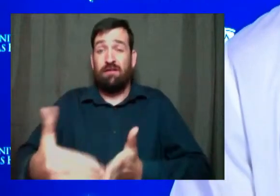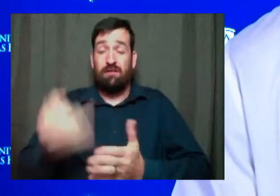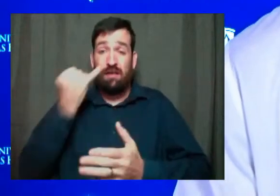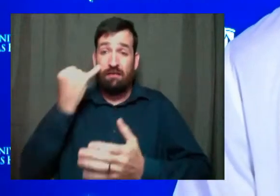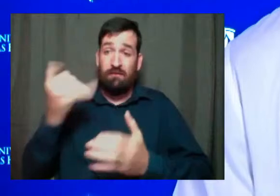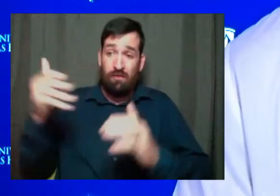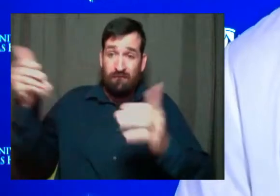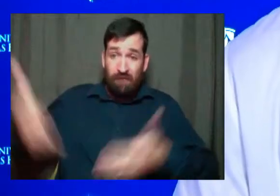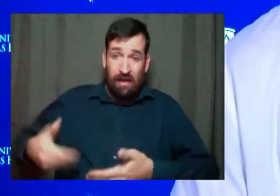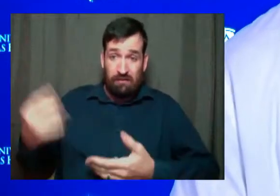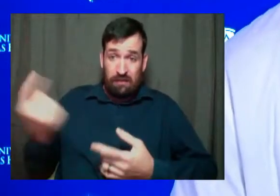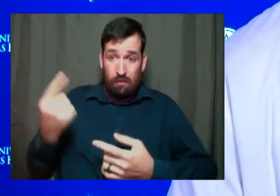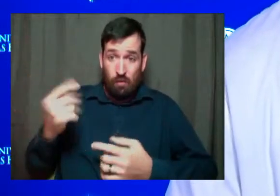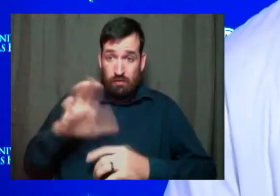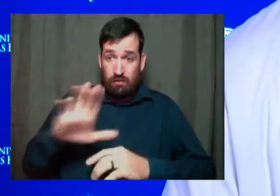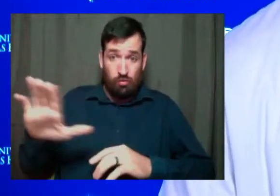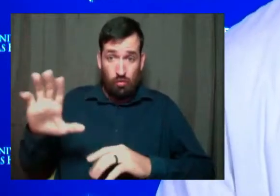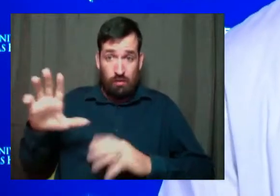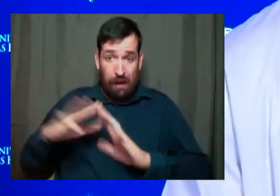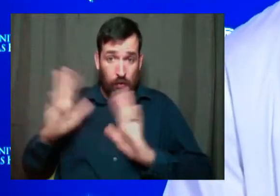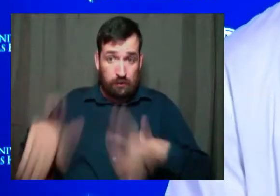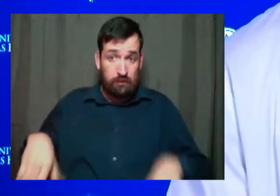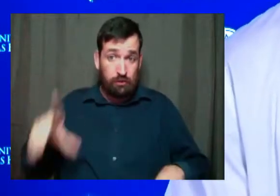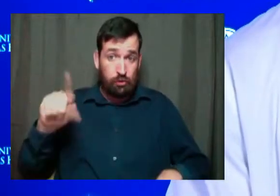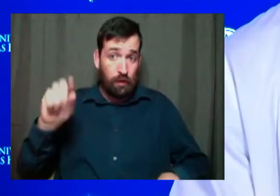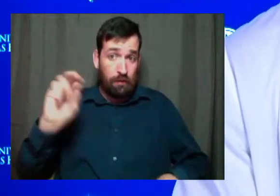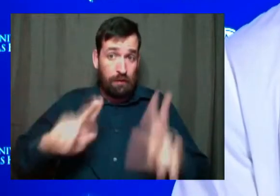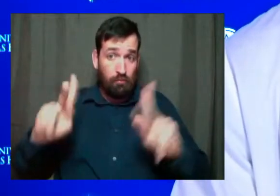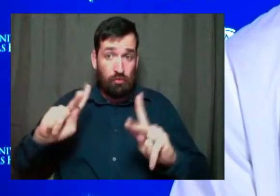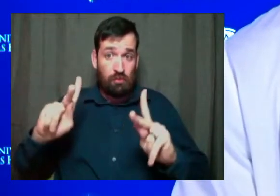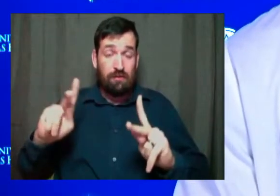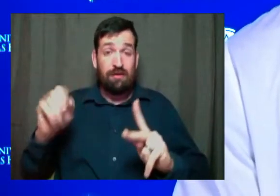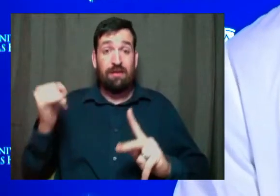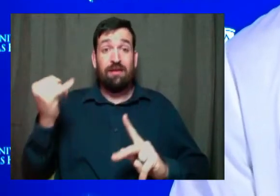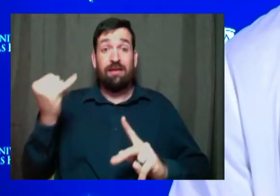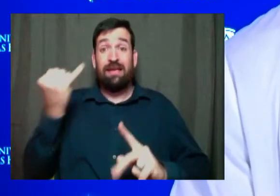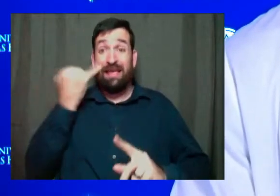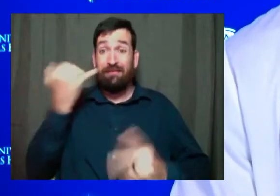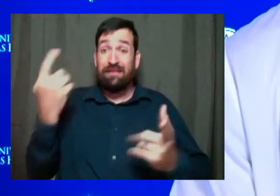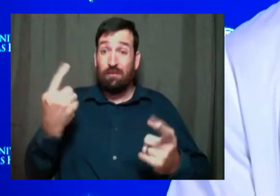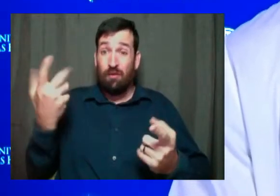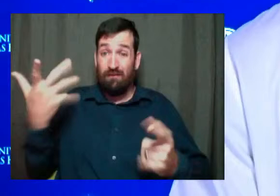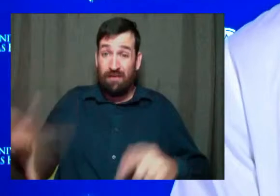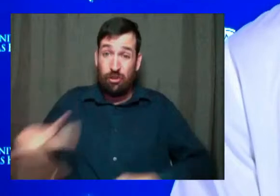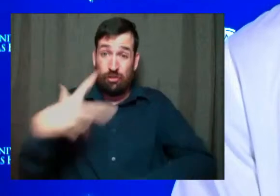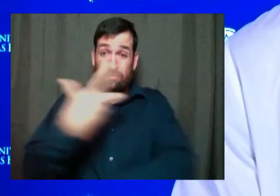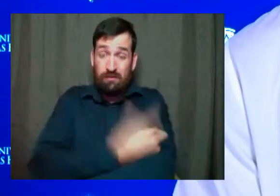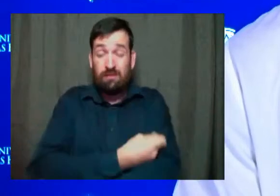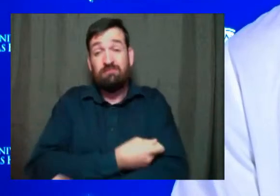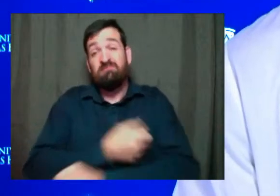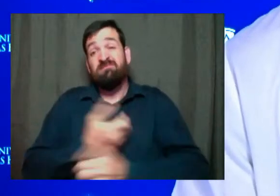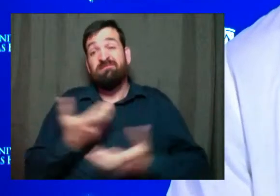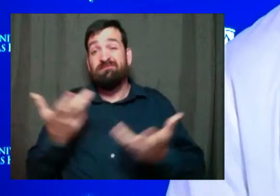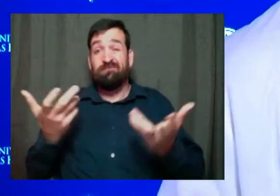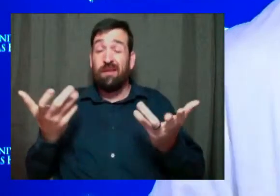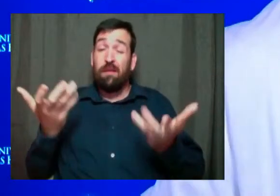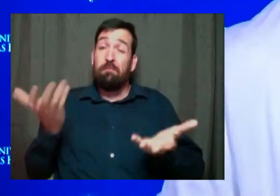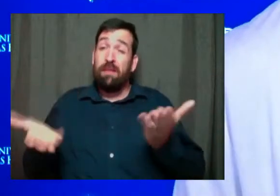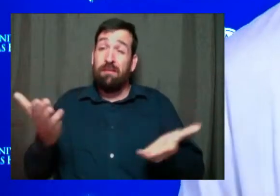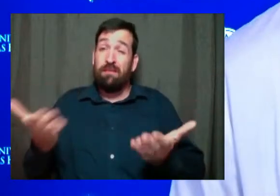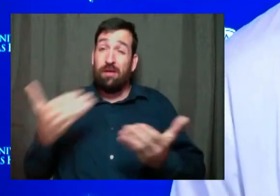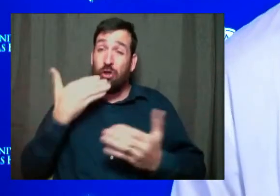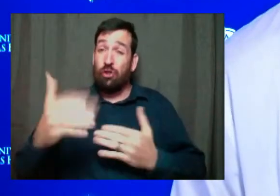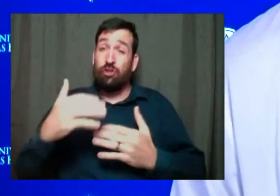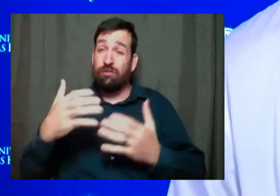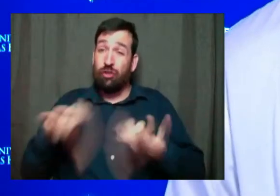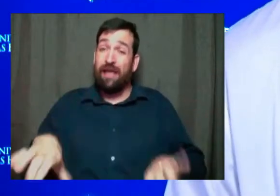if you invite 20 people, even if they're vaccinated, there's probably a good chance somebody has been recently exposed and may have the infection and